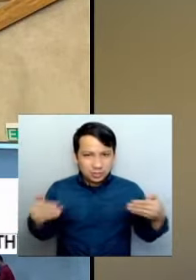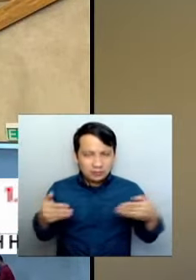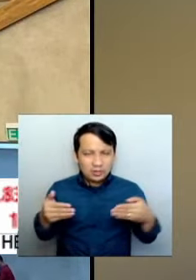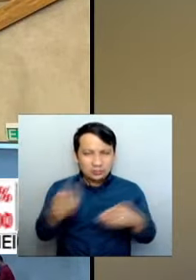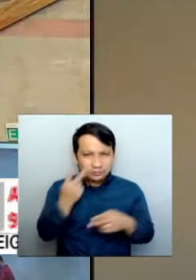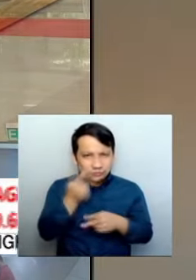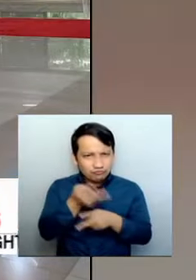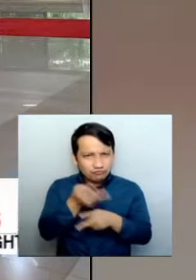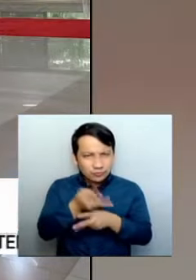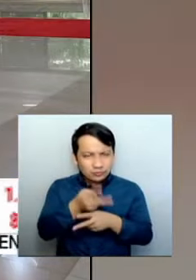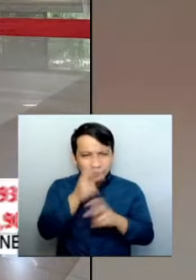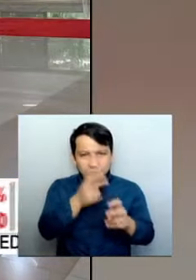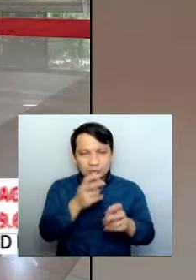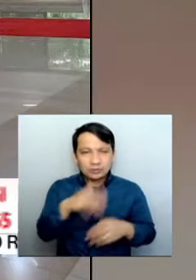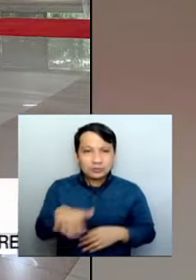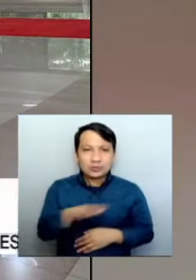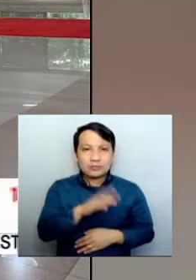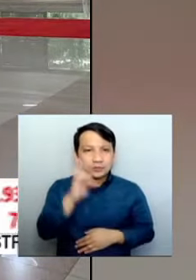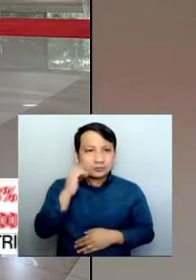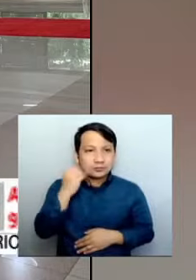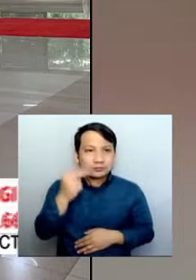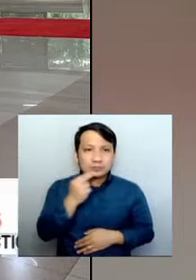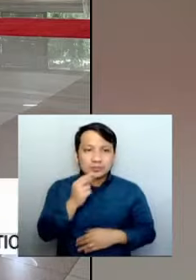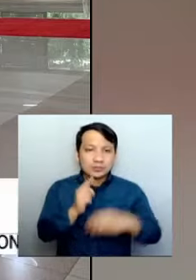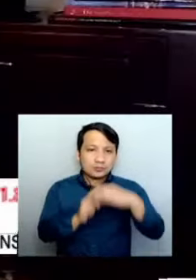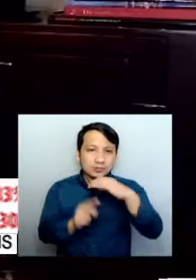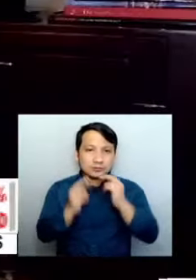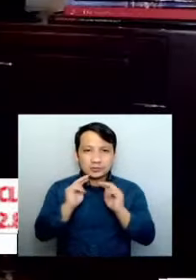RG Cruz, ABS-CBN News.